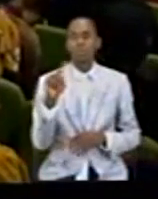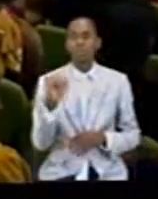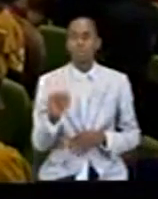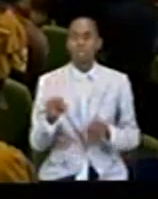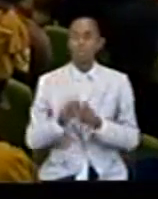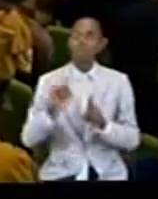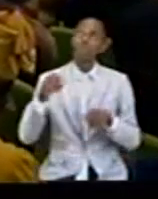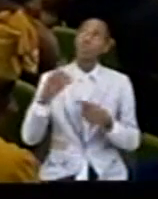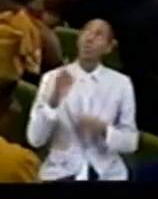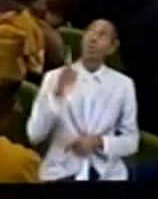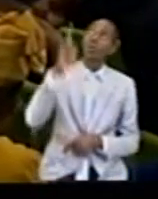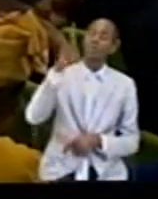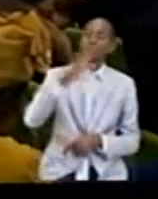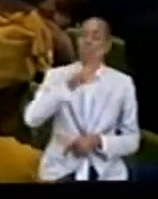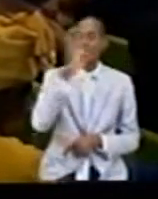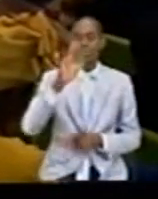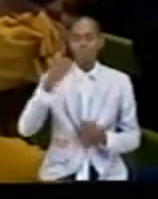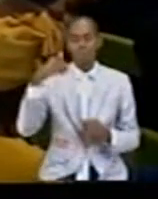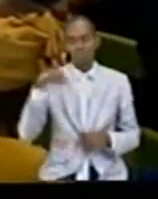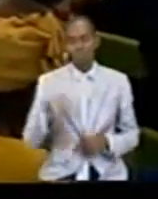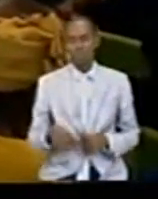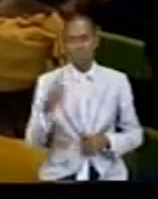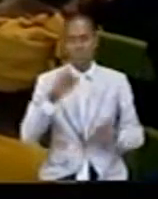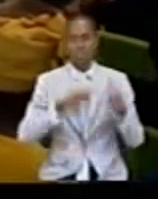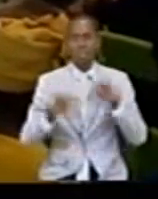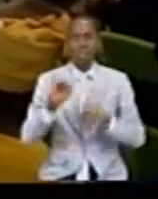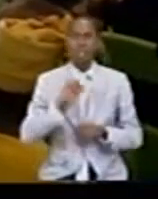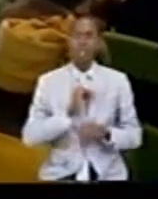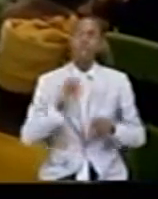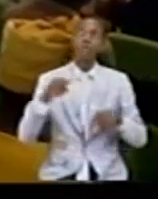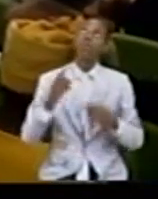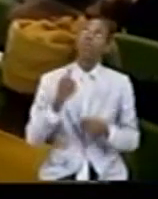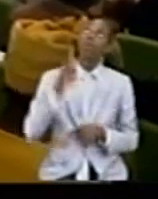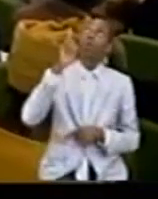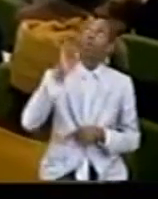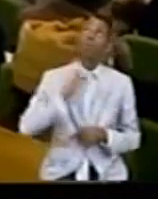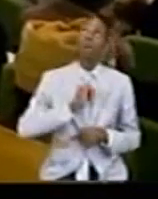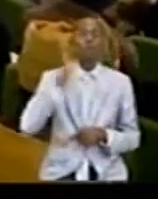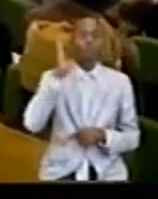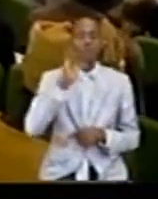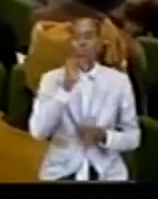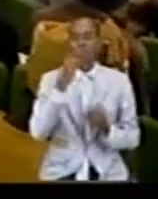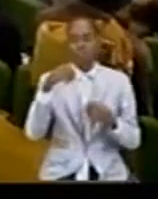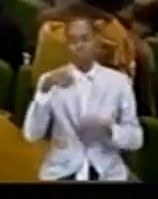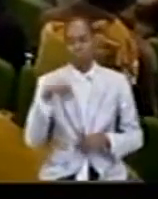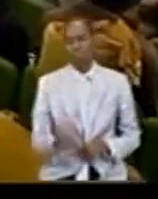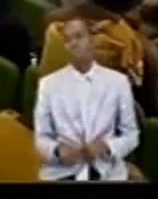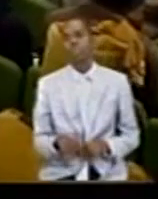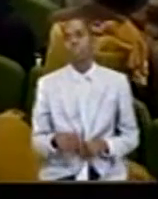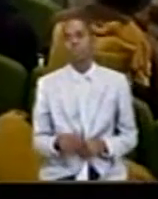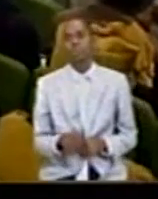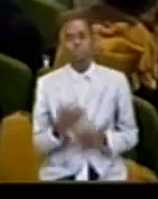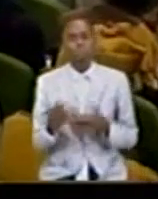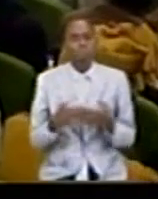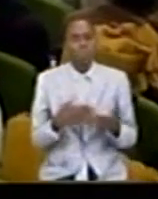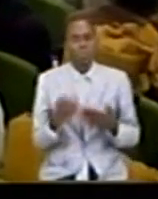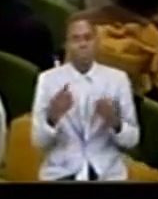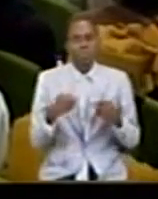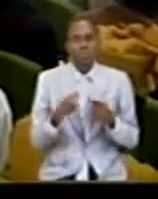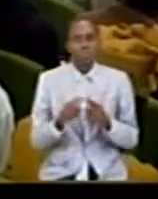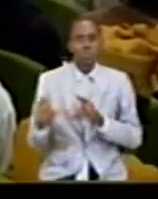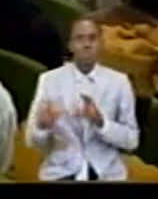down. I go up, I will not go down. You know what you have tried to do by yourself